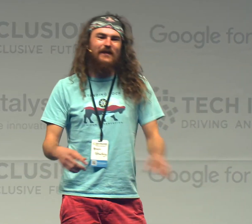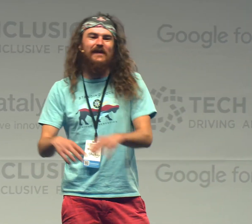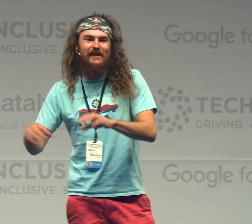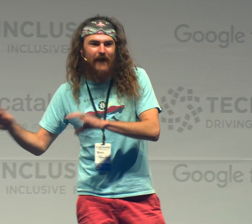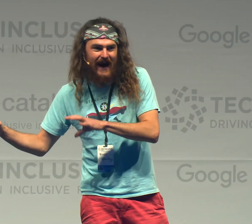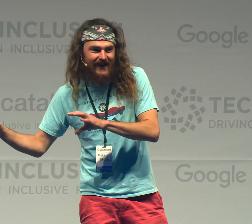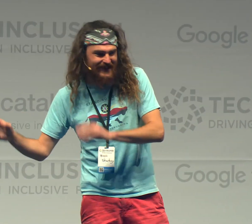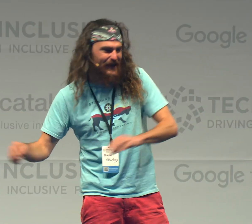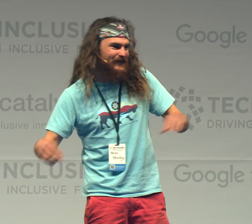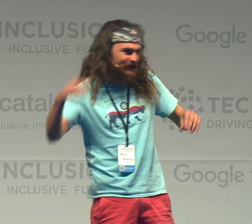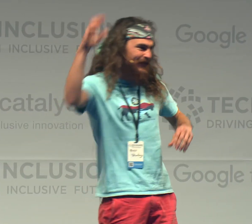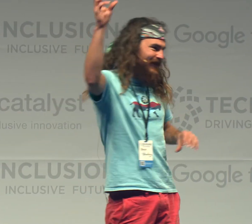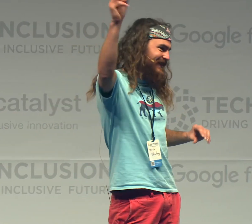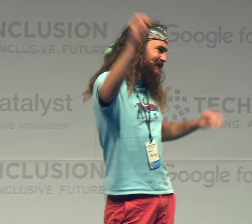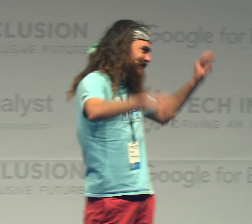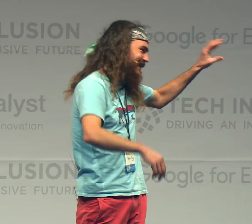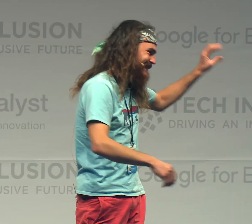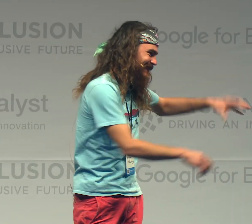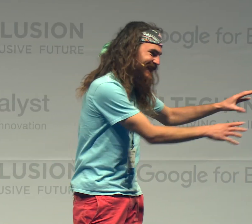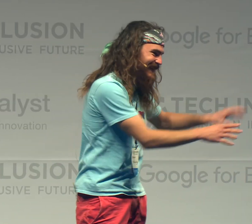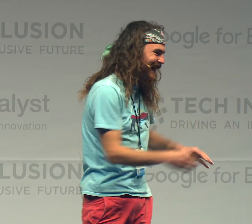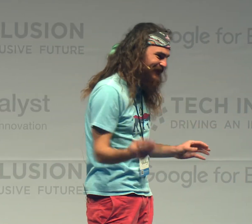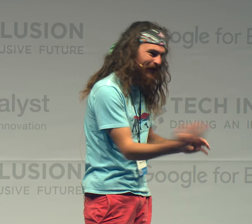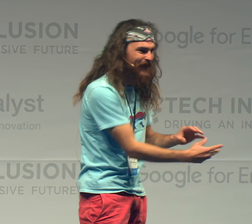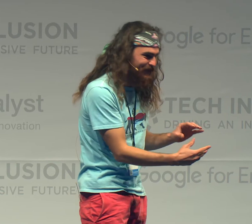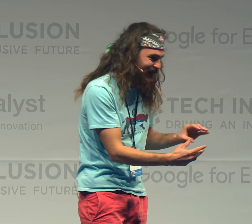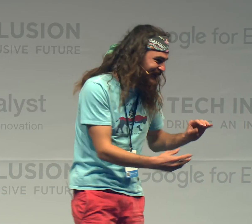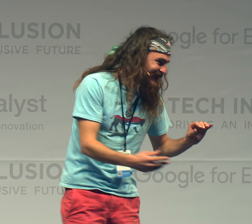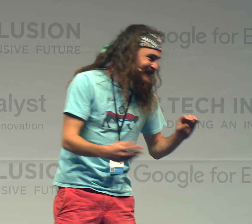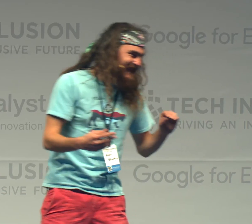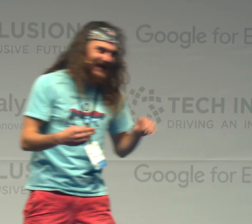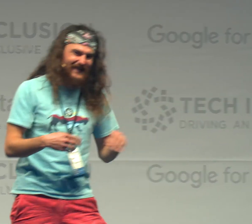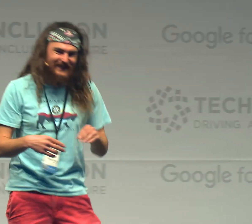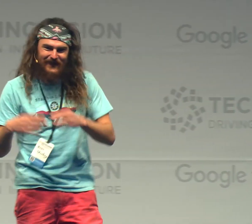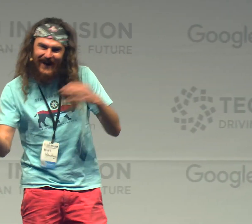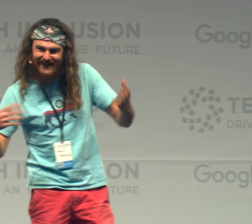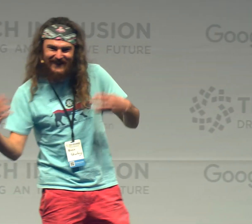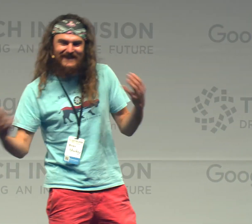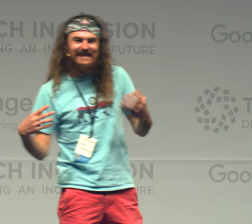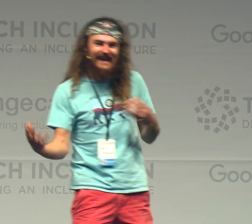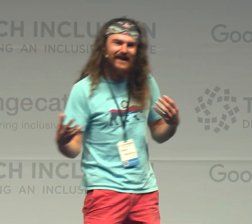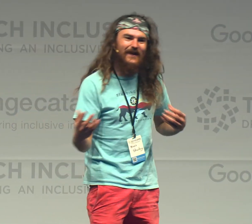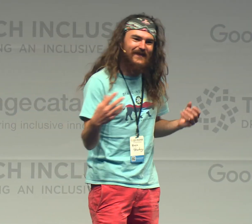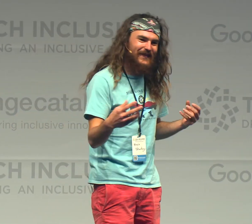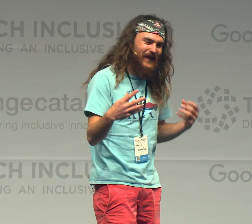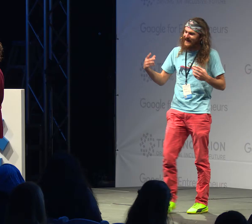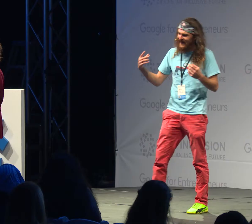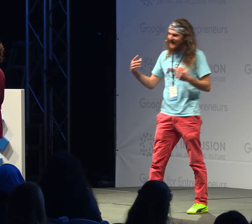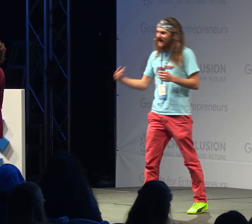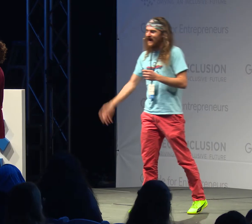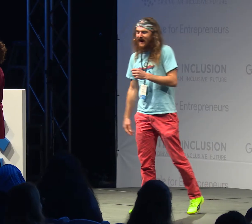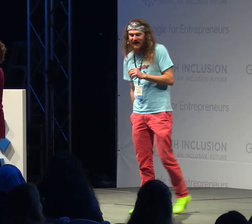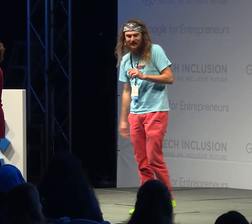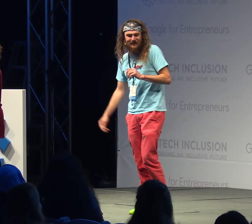I'd rather be on a path, with some birds, some trees, something like that. I don't know about pipeline. So we got a little difference in lingo, for one